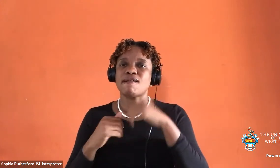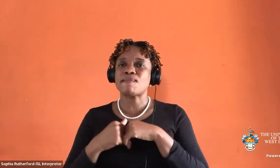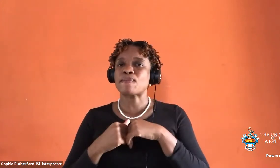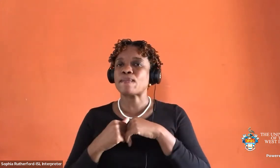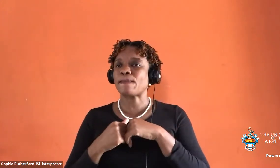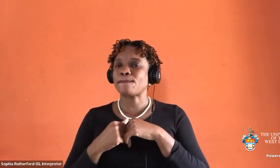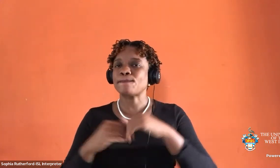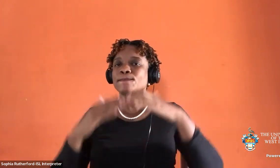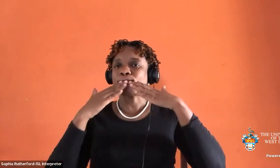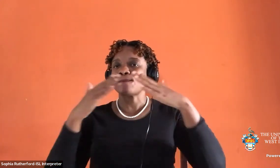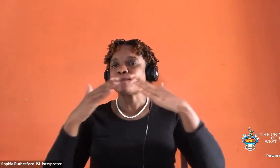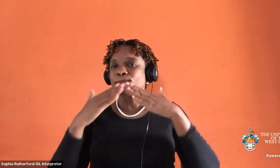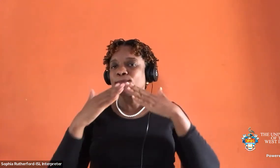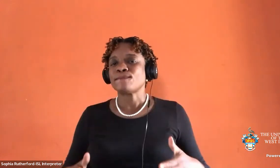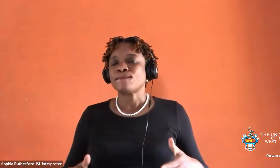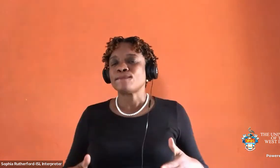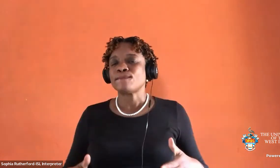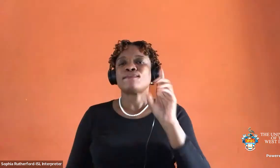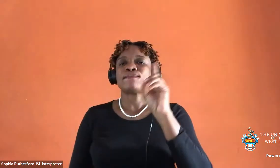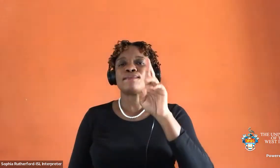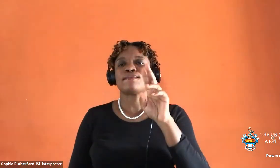right, thanks, Dr. Davis.